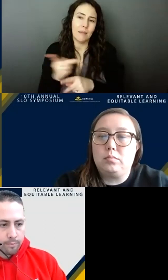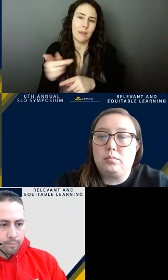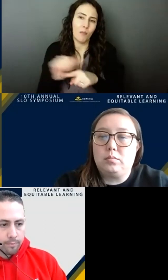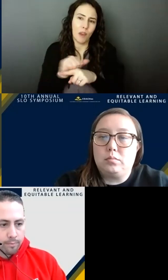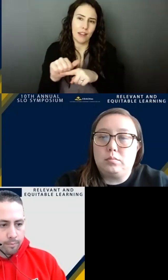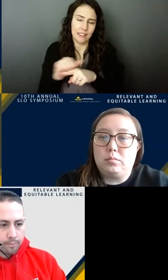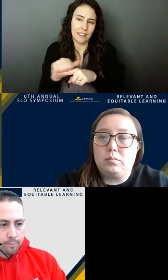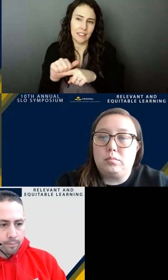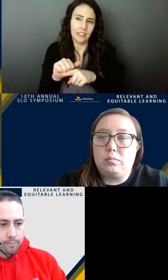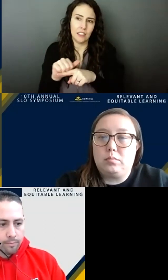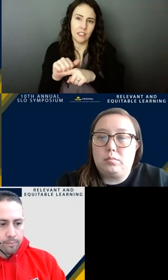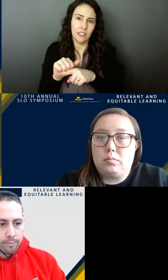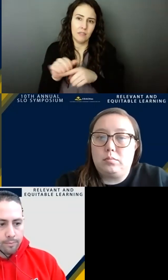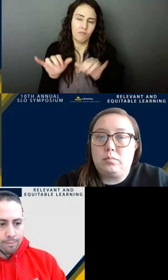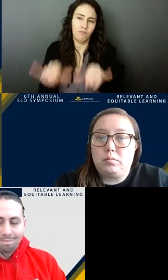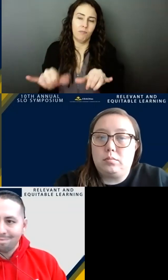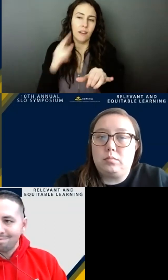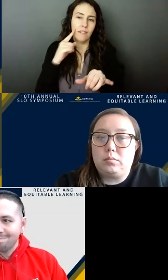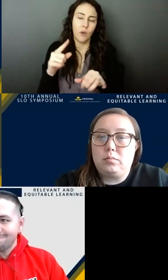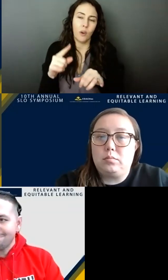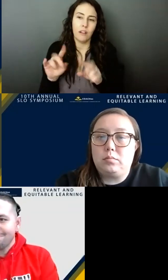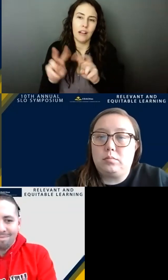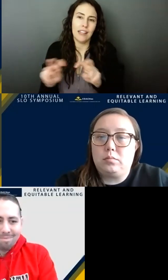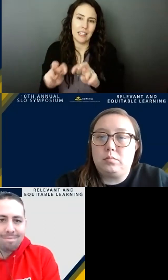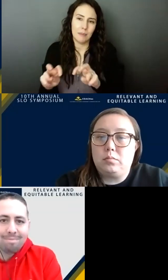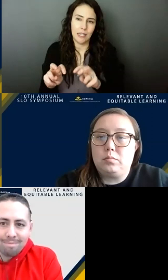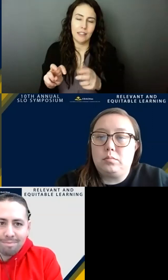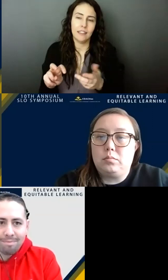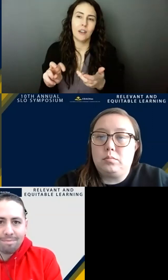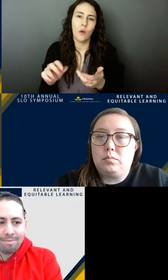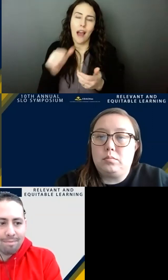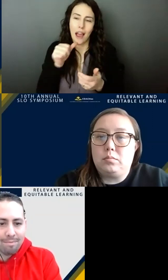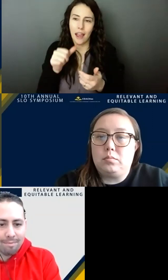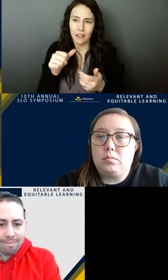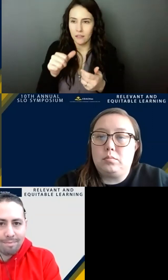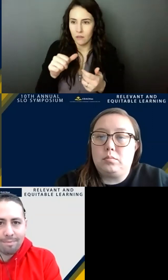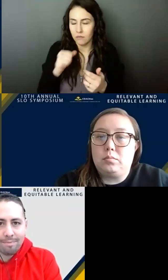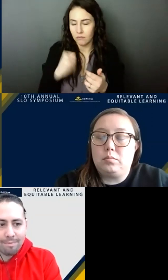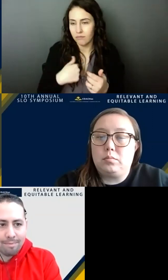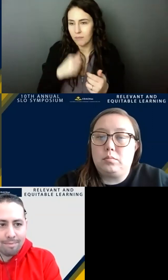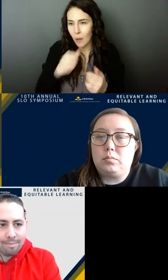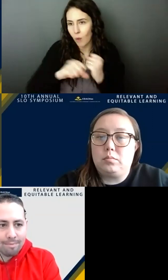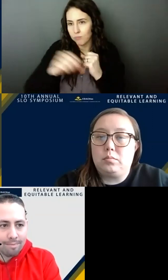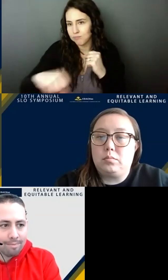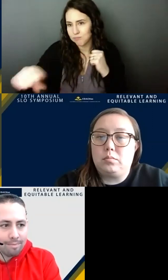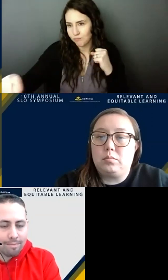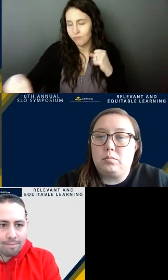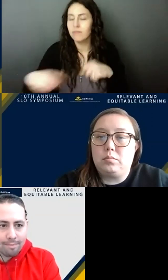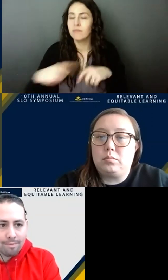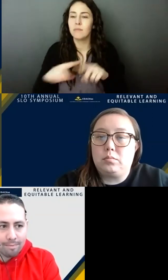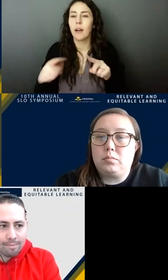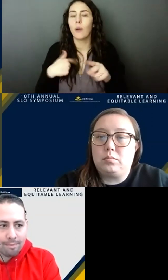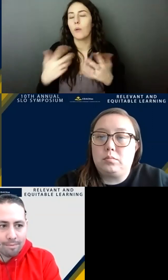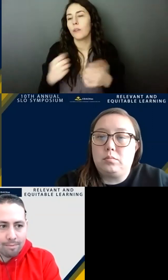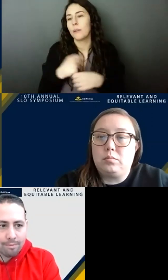I won't go into all those details. I think most of us know that in terms of anonymity and making sure that we are protecting the identity of students and always aggregating